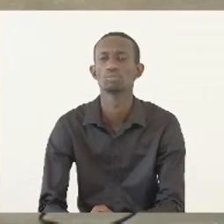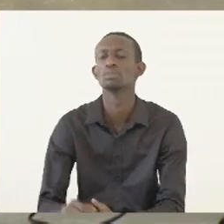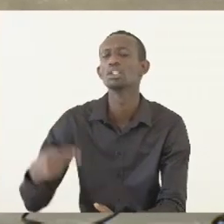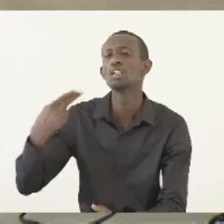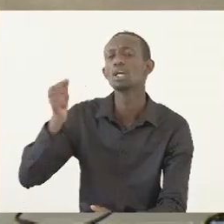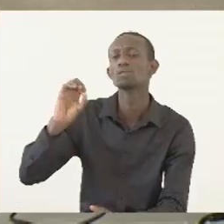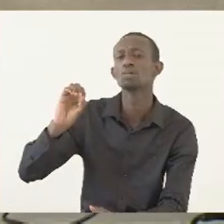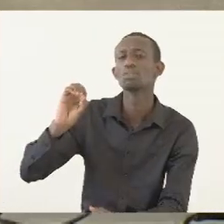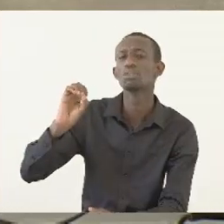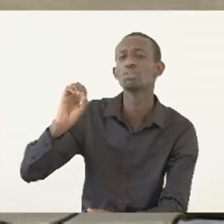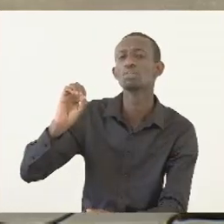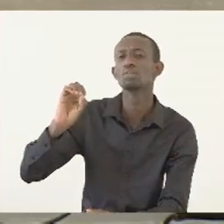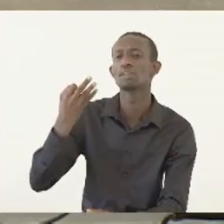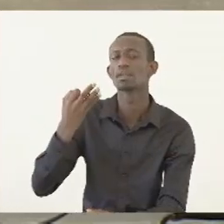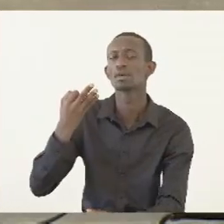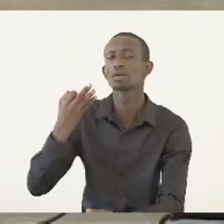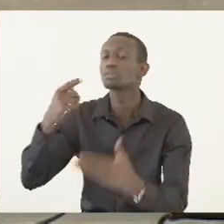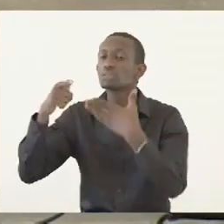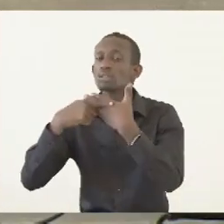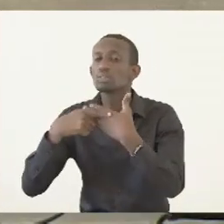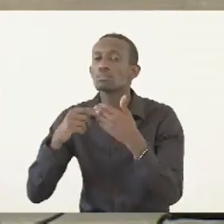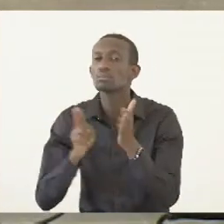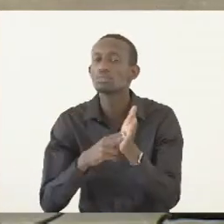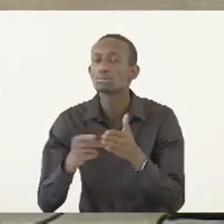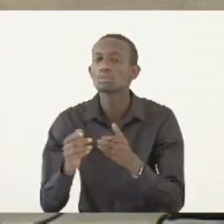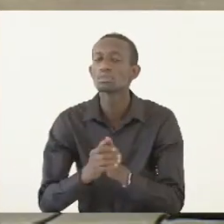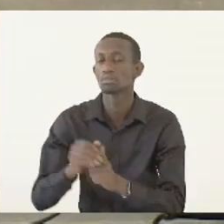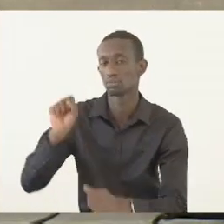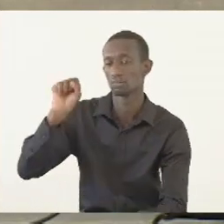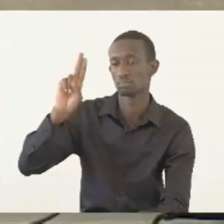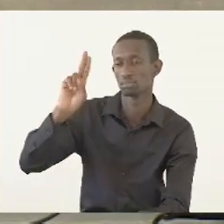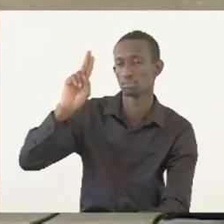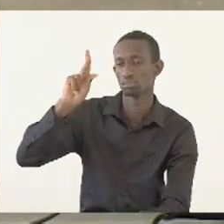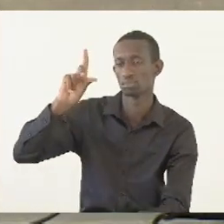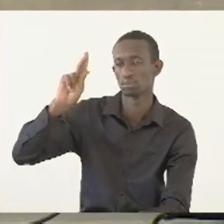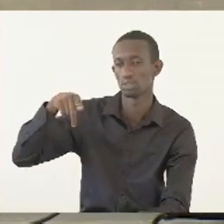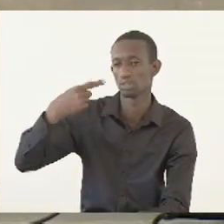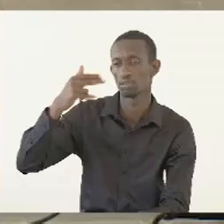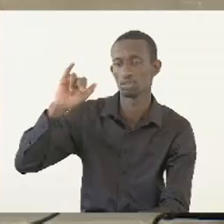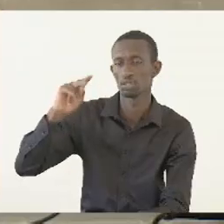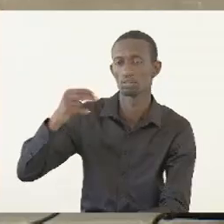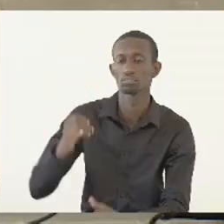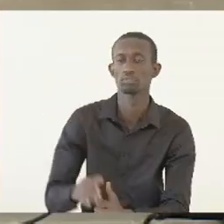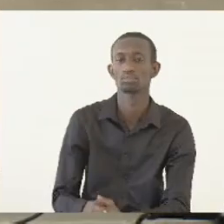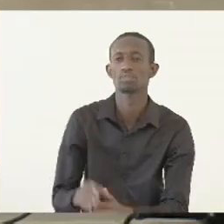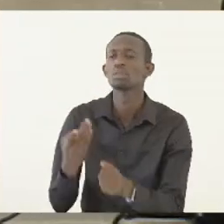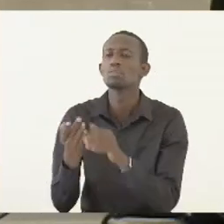HSO3 negative. The particle becomes, on the sulfite, we add the name of this one. So it